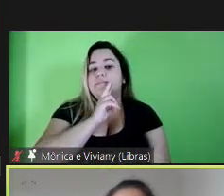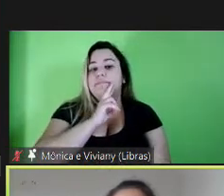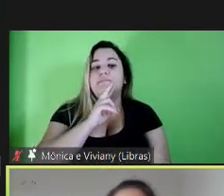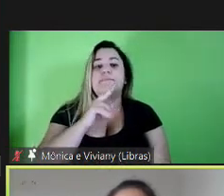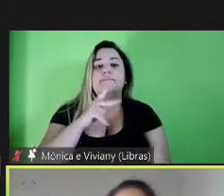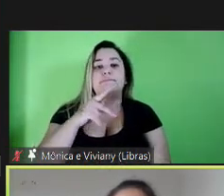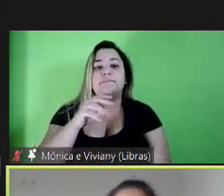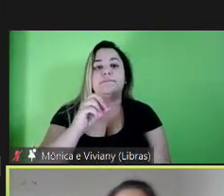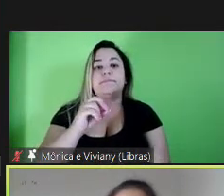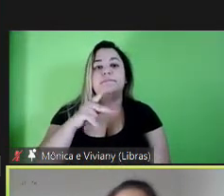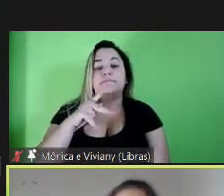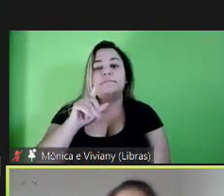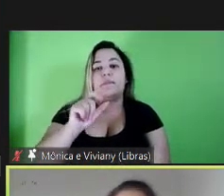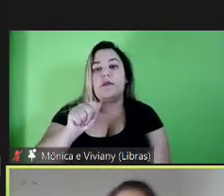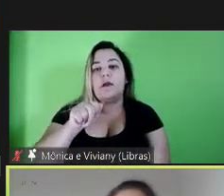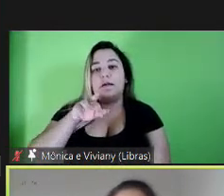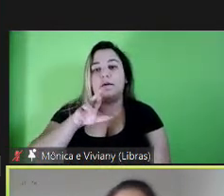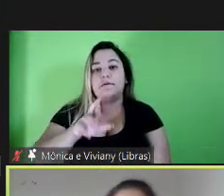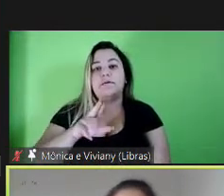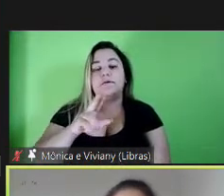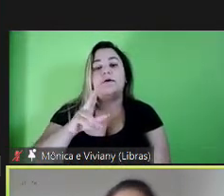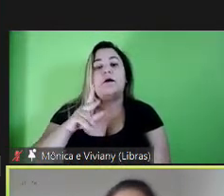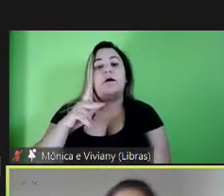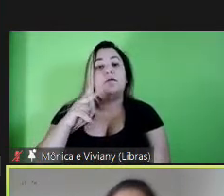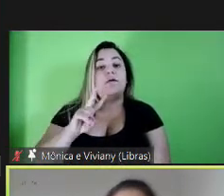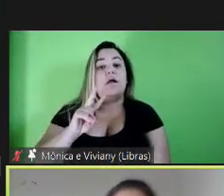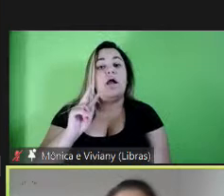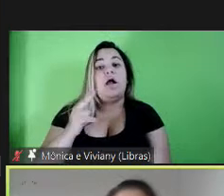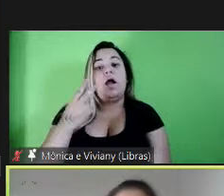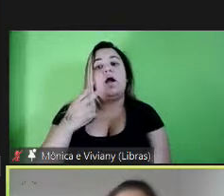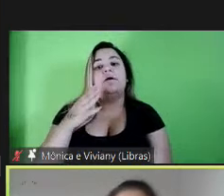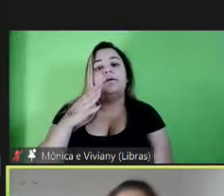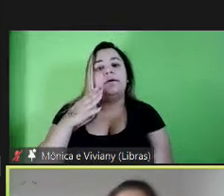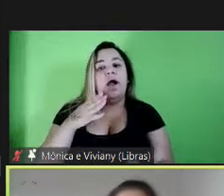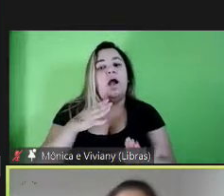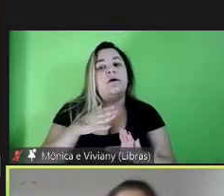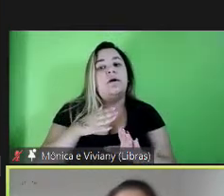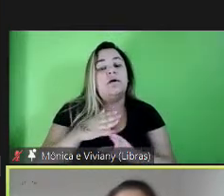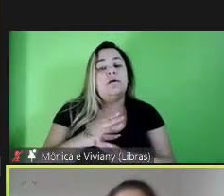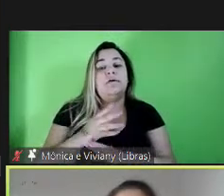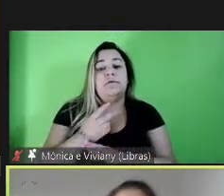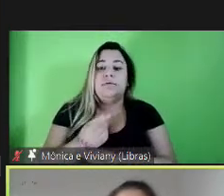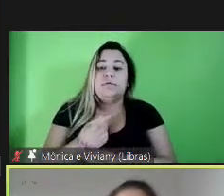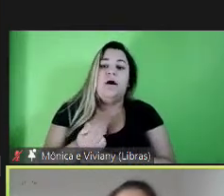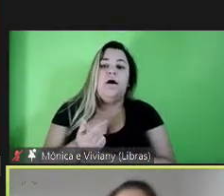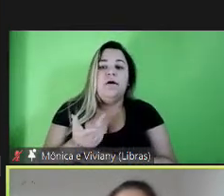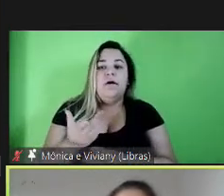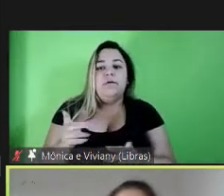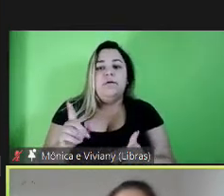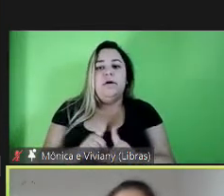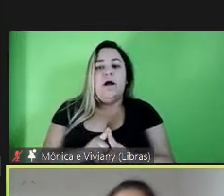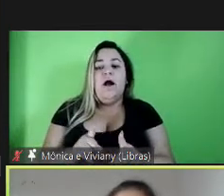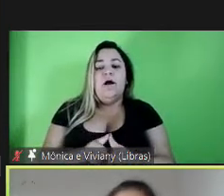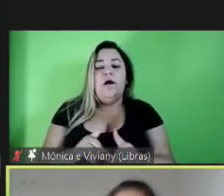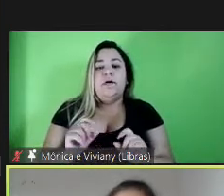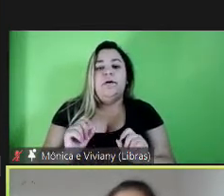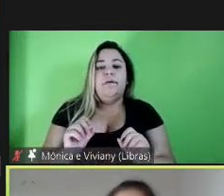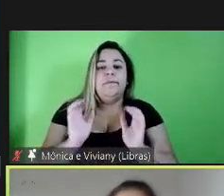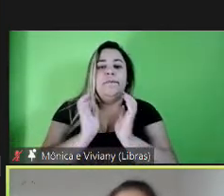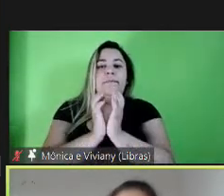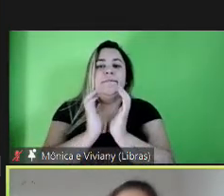so popular restaurants, so giving a food in a more accessible price for this population, which is more